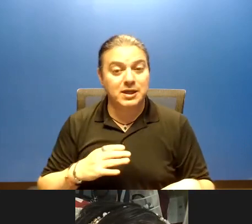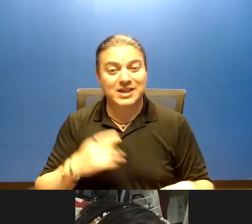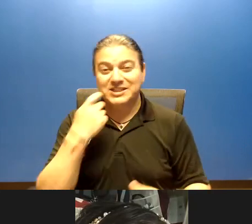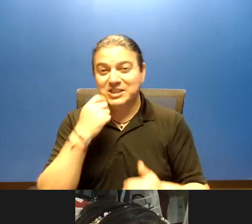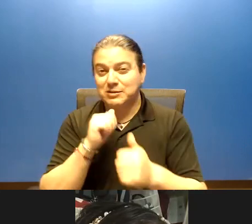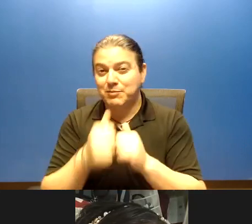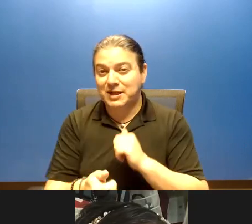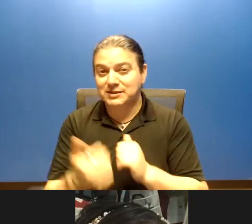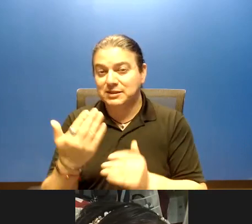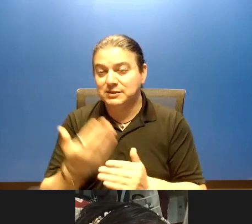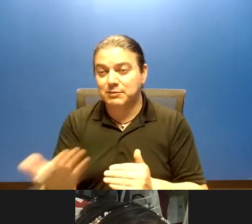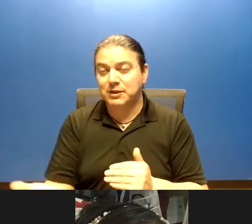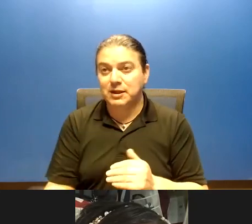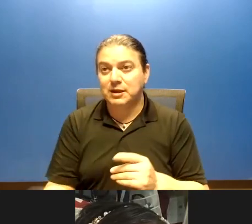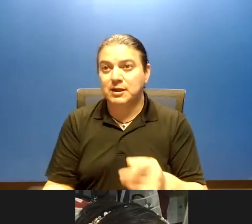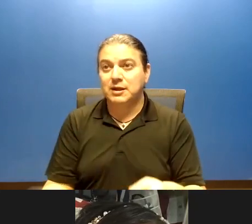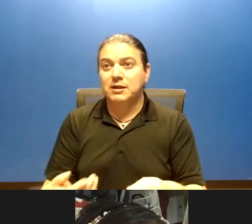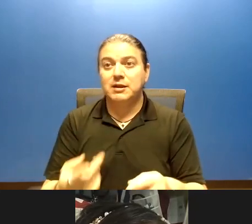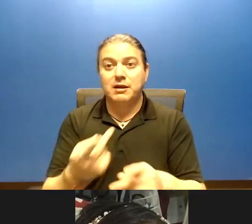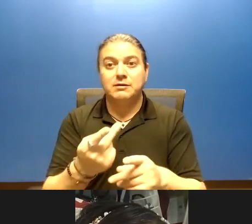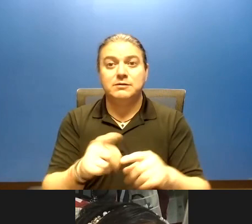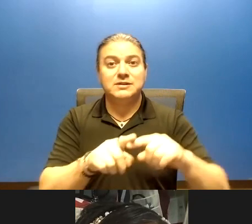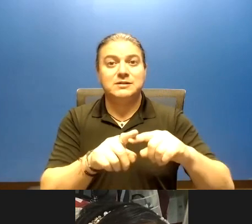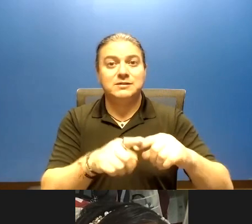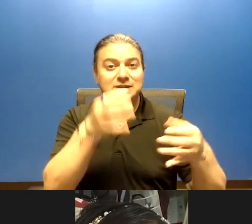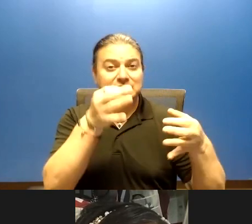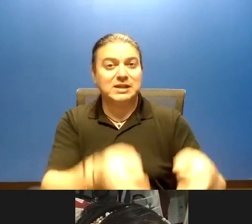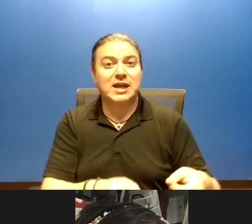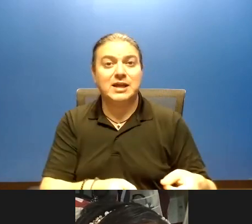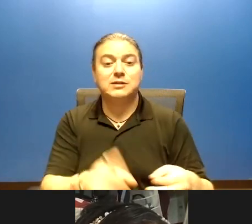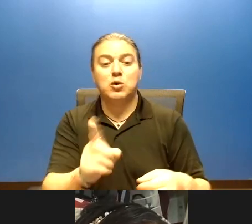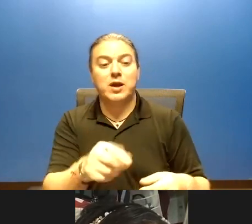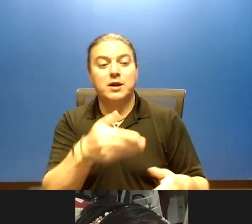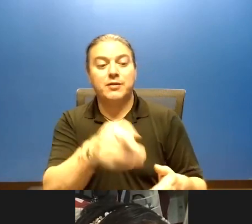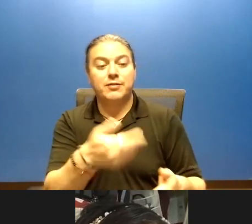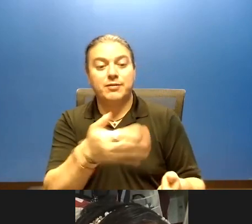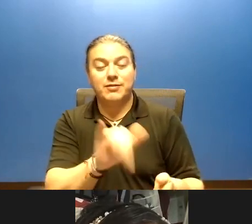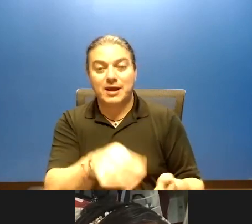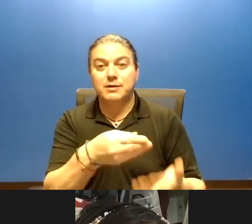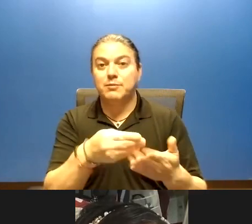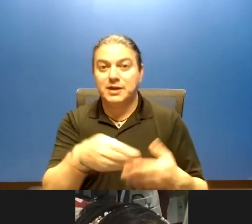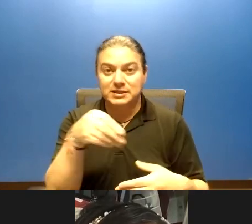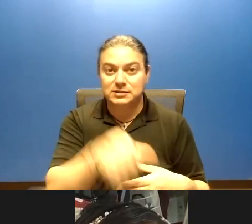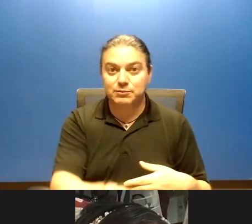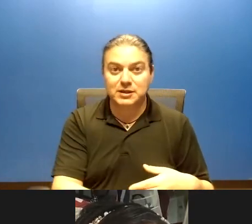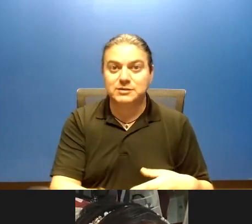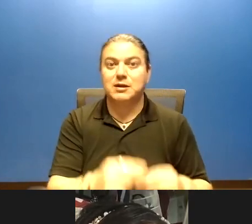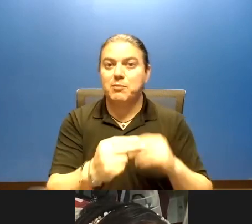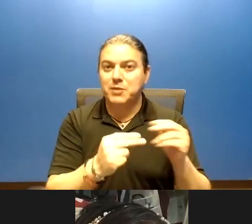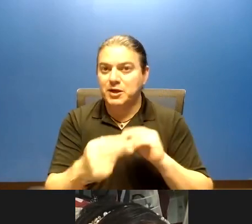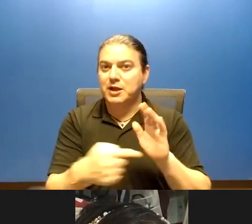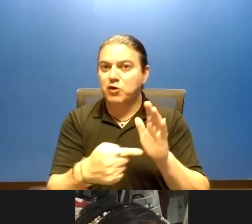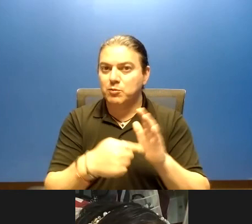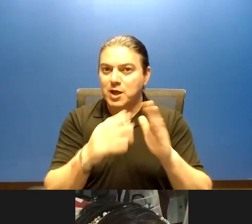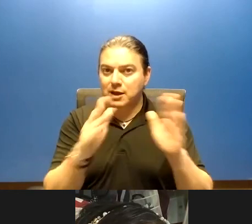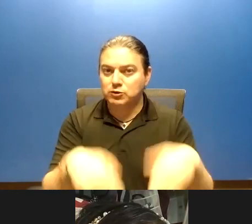determine how the bond dollars are spent in building affordable housing. And one of those parameters were that projects